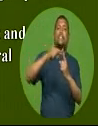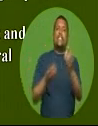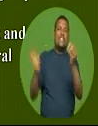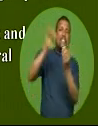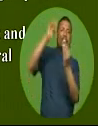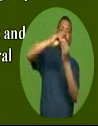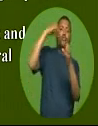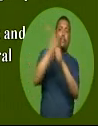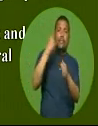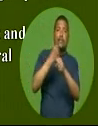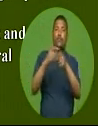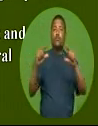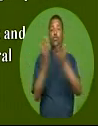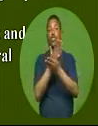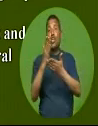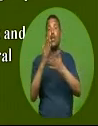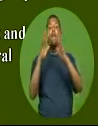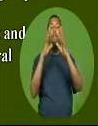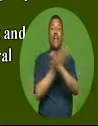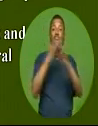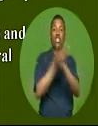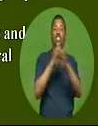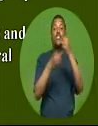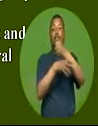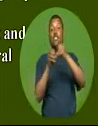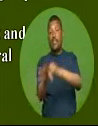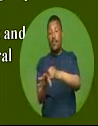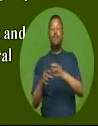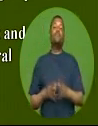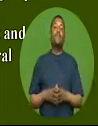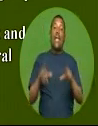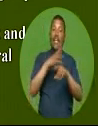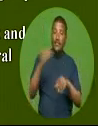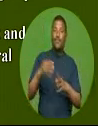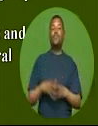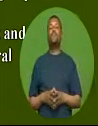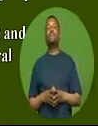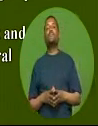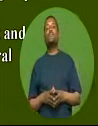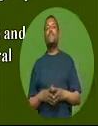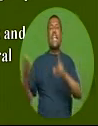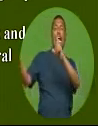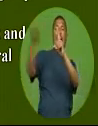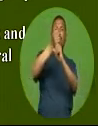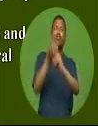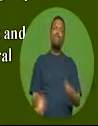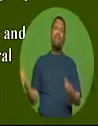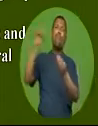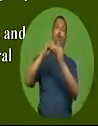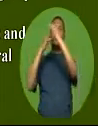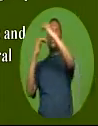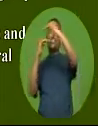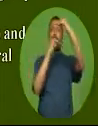increase employment share of the manufacturing subsector and achieve more